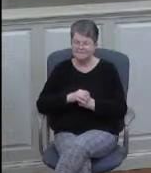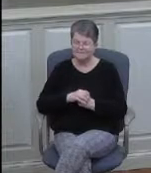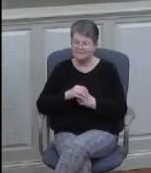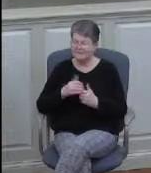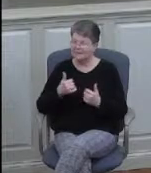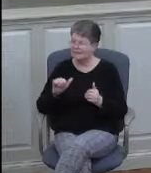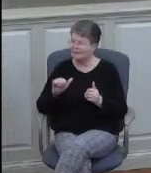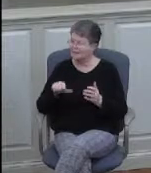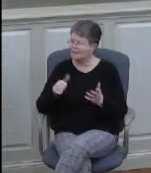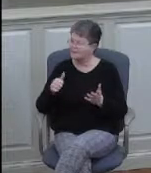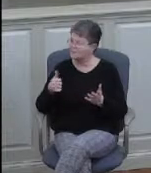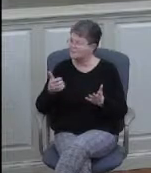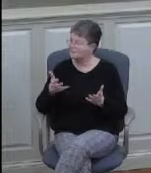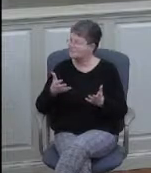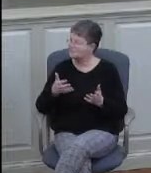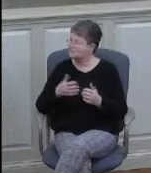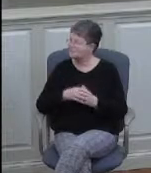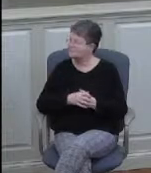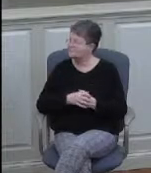Anything further?